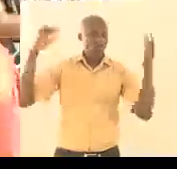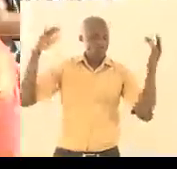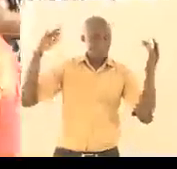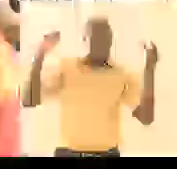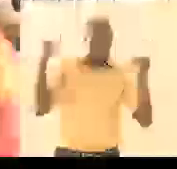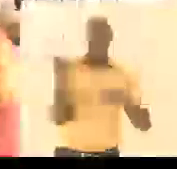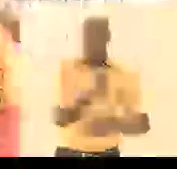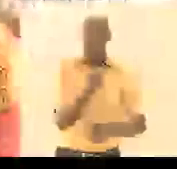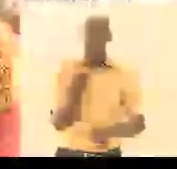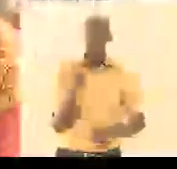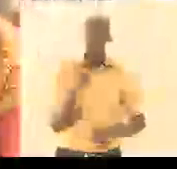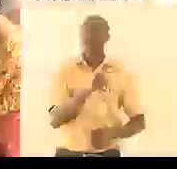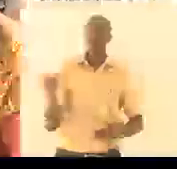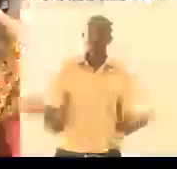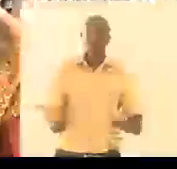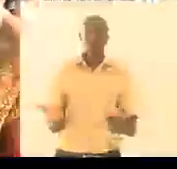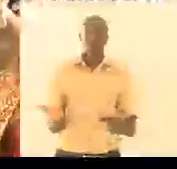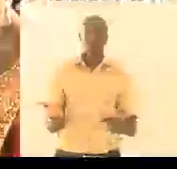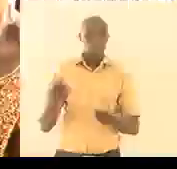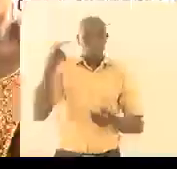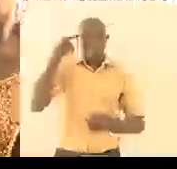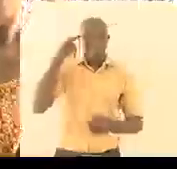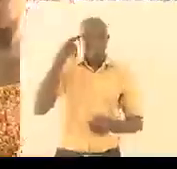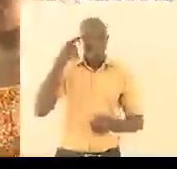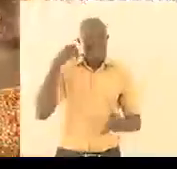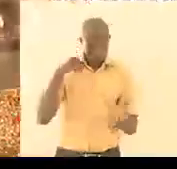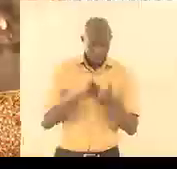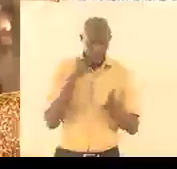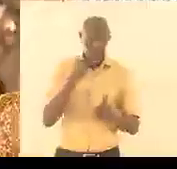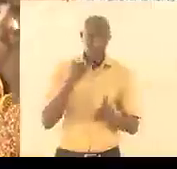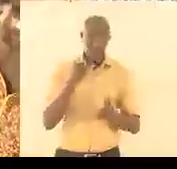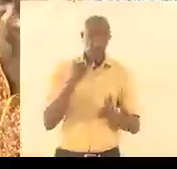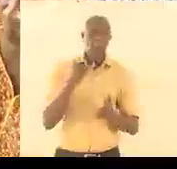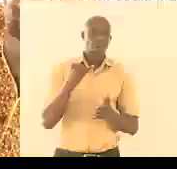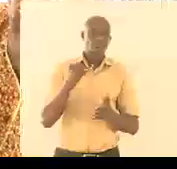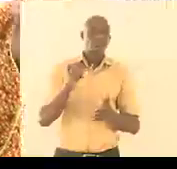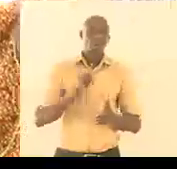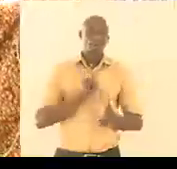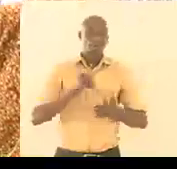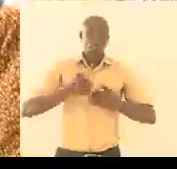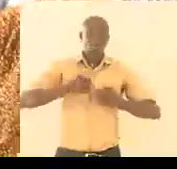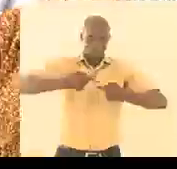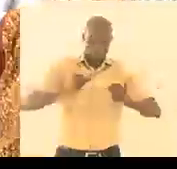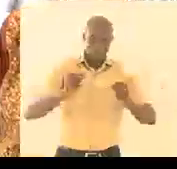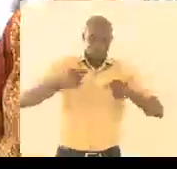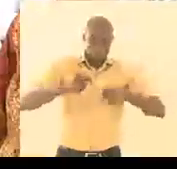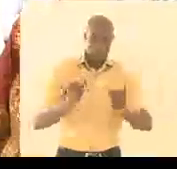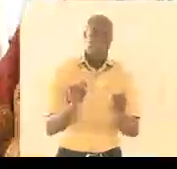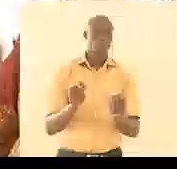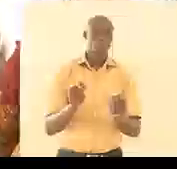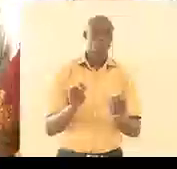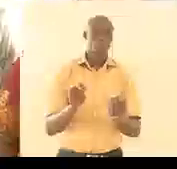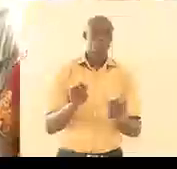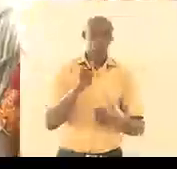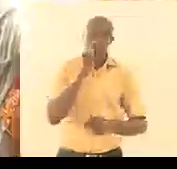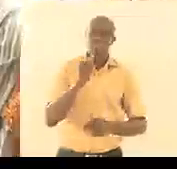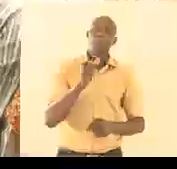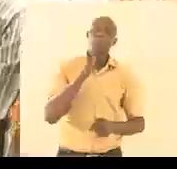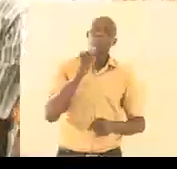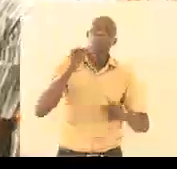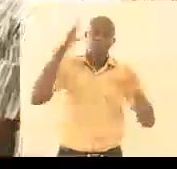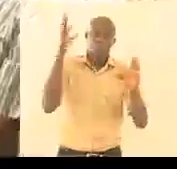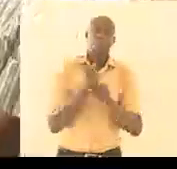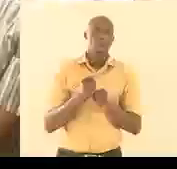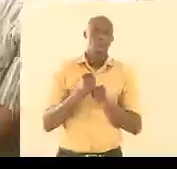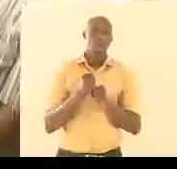of you here? Is there any of you who thinks that it is, I have tried and tried, I'm not